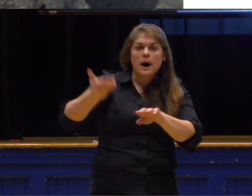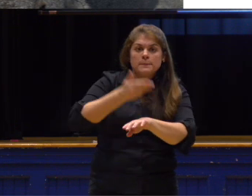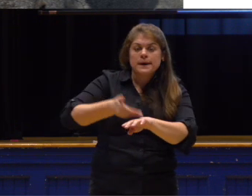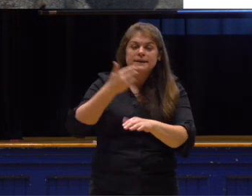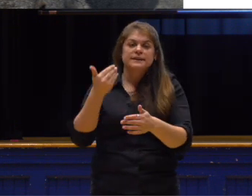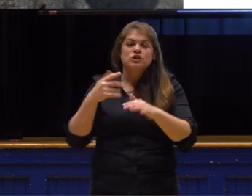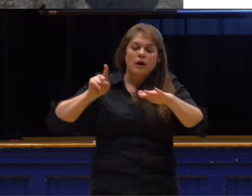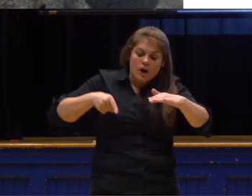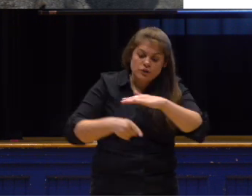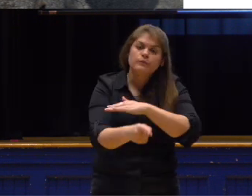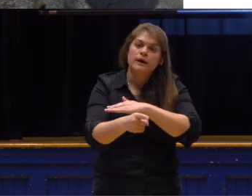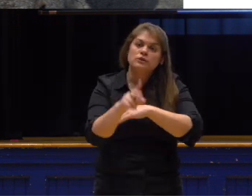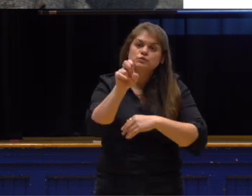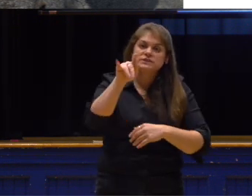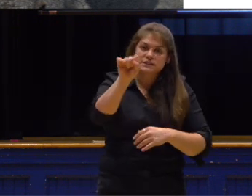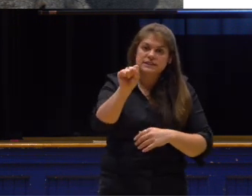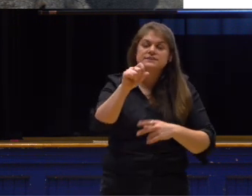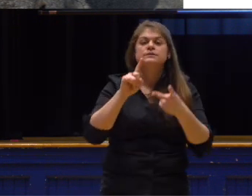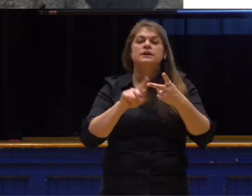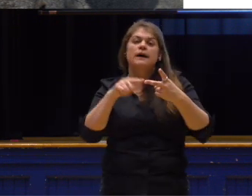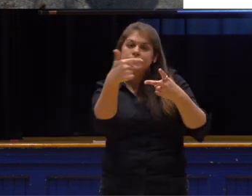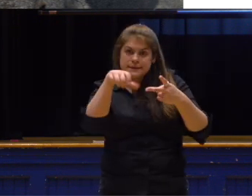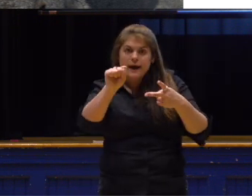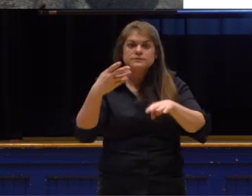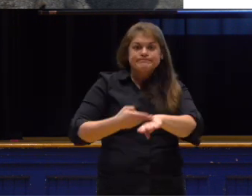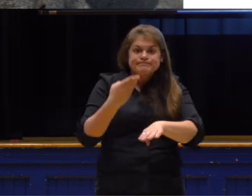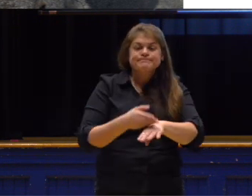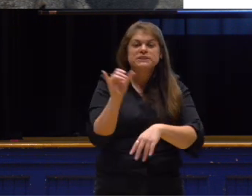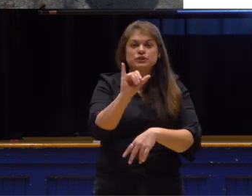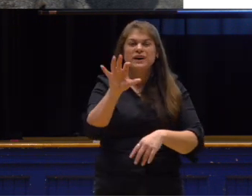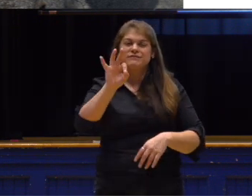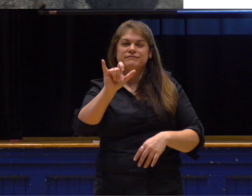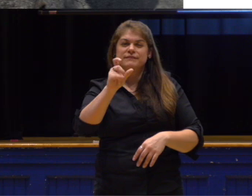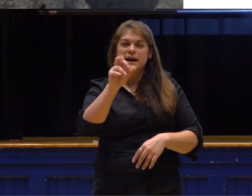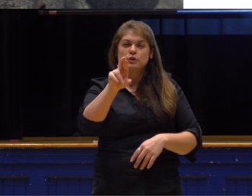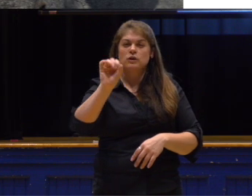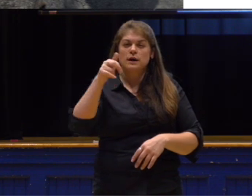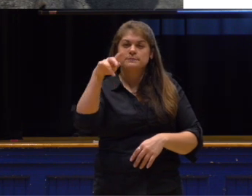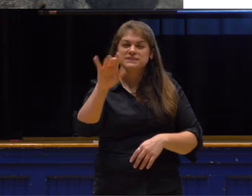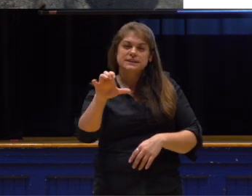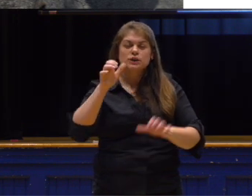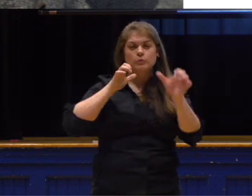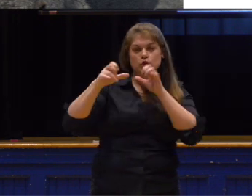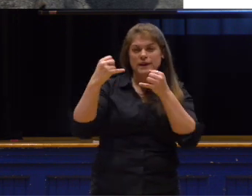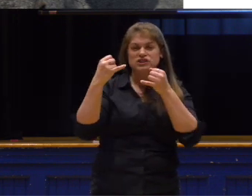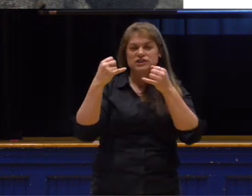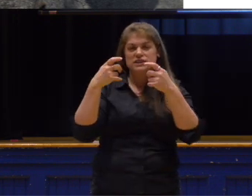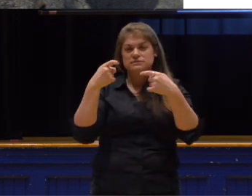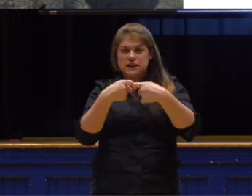utilities, as has the gas company with fiber optic lines, communication lines, and